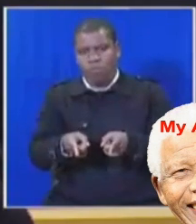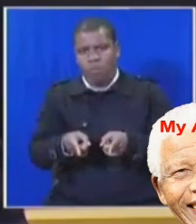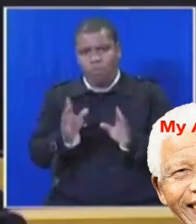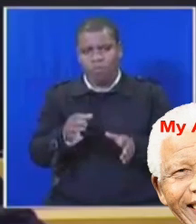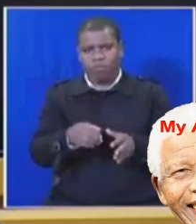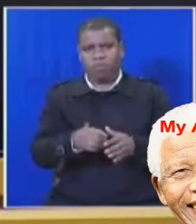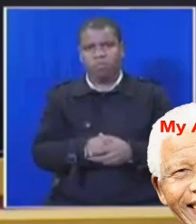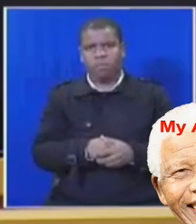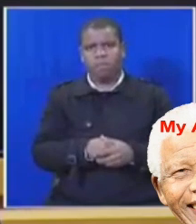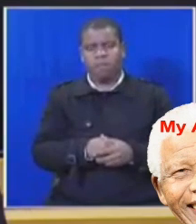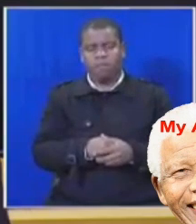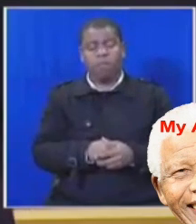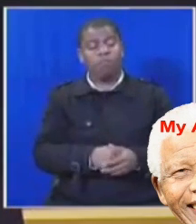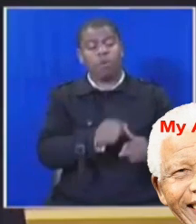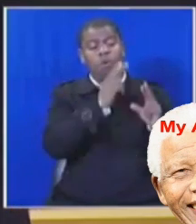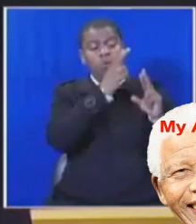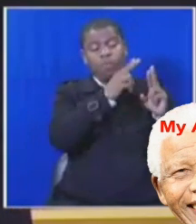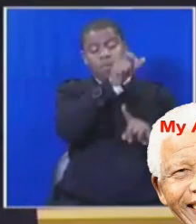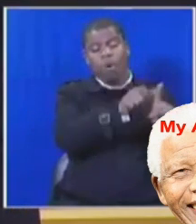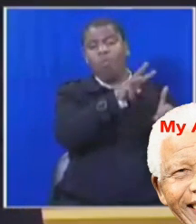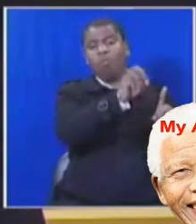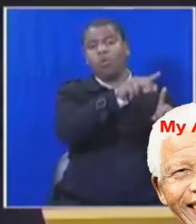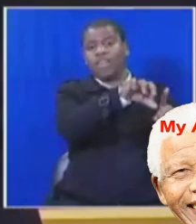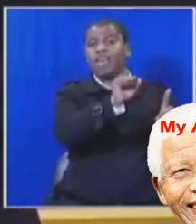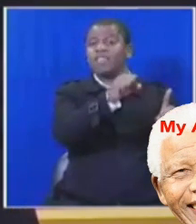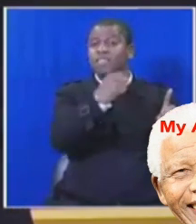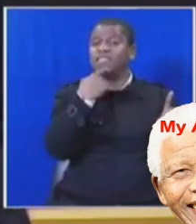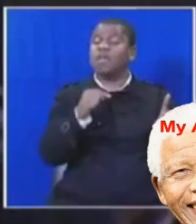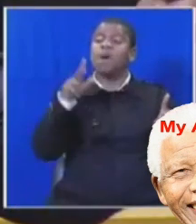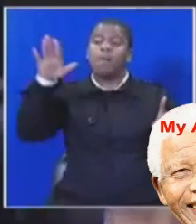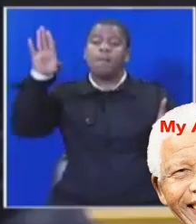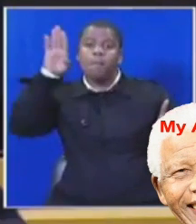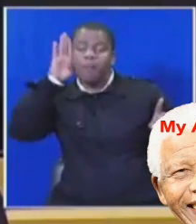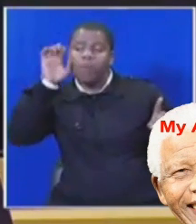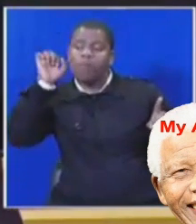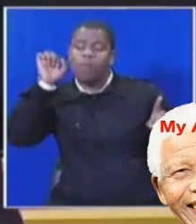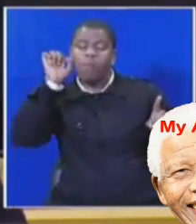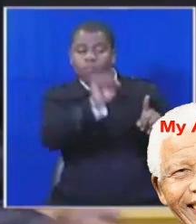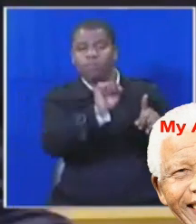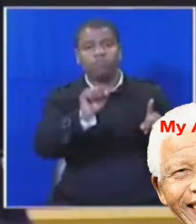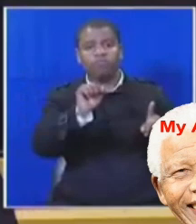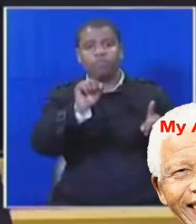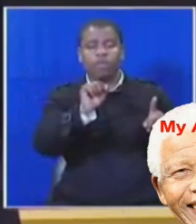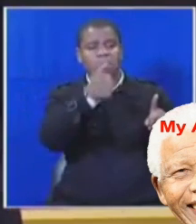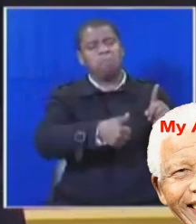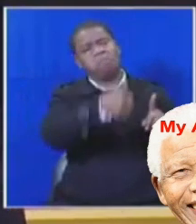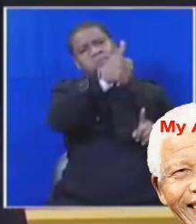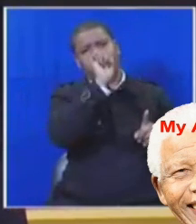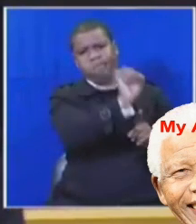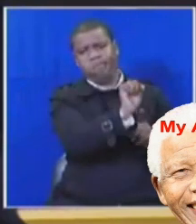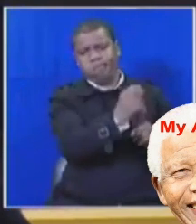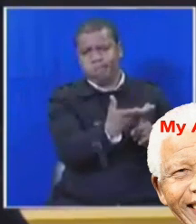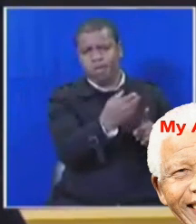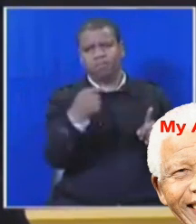Honorable Waters tells you to listen to his boss as if he is your boss.